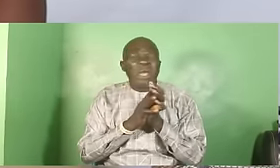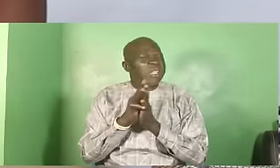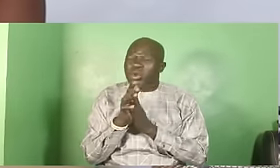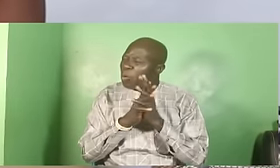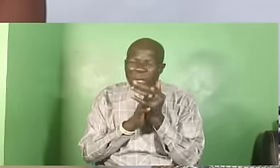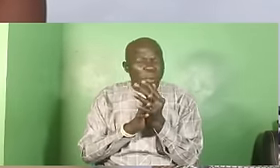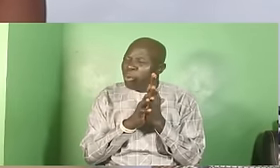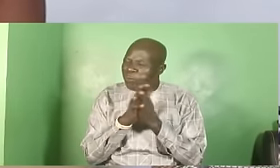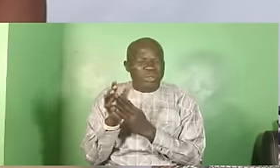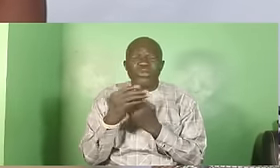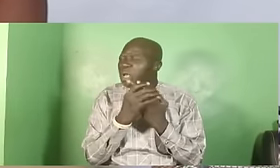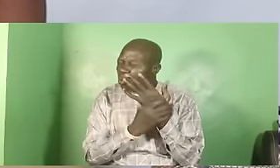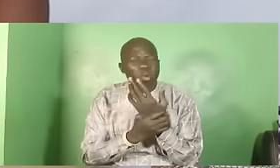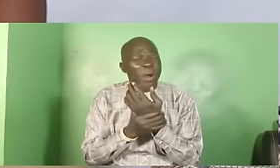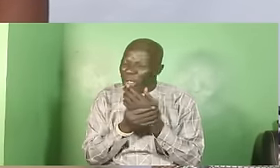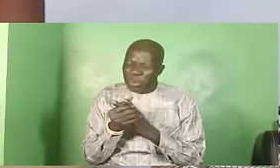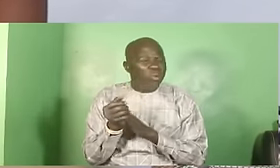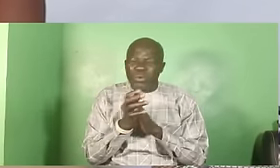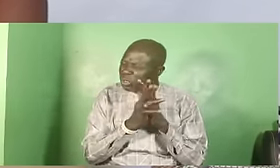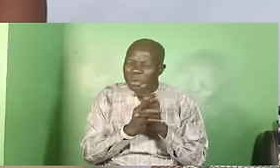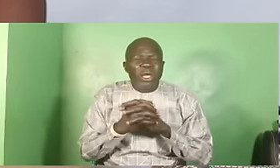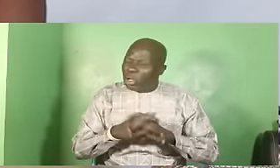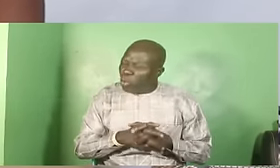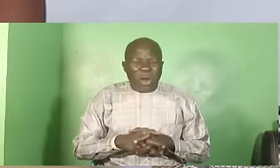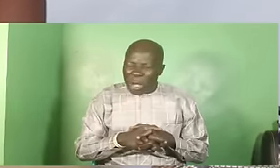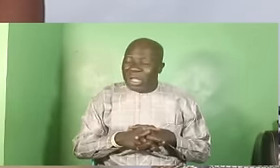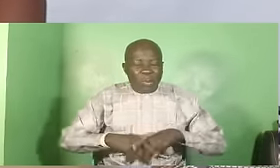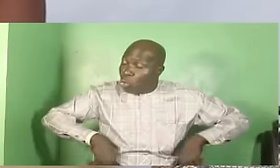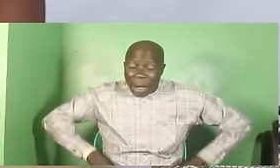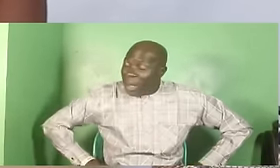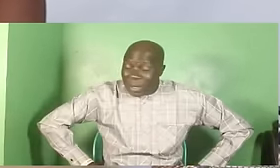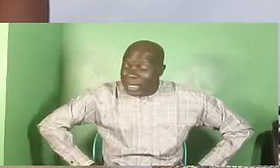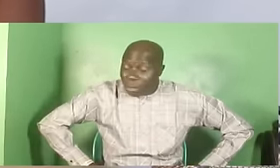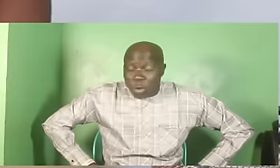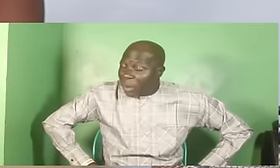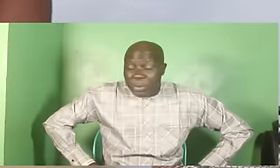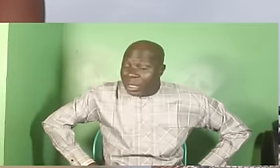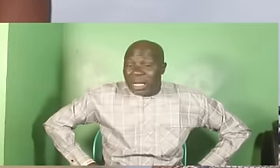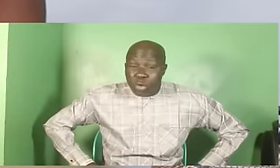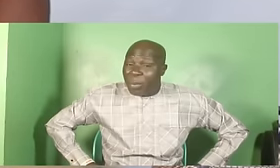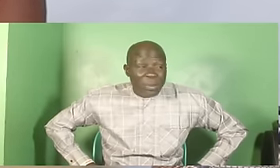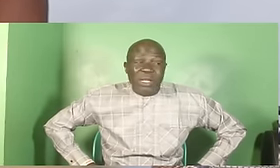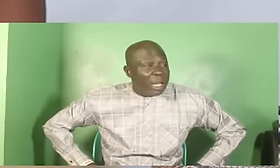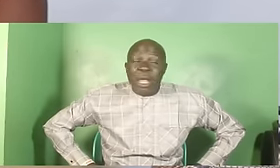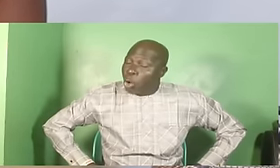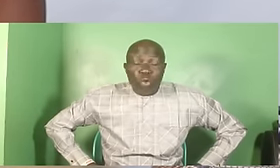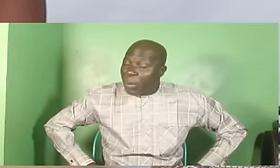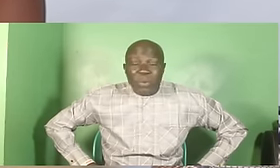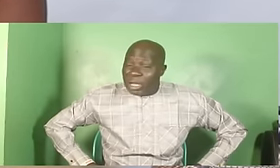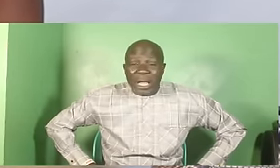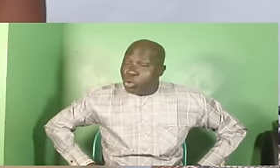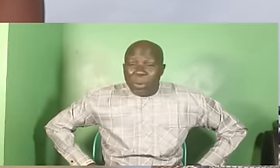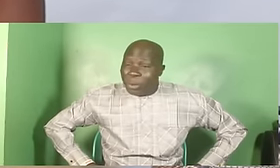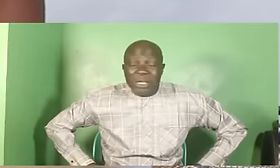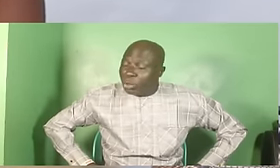Jesus. Oh, God, Jesus. Oh, God, Jesus. Oh, God, Jesus. Oh, God, Jesus. Oh, God, Jesus. Oh, God, Jesus. Oh, God, Jesus. Oh, God, Jesus. Oh, God, Jesus. Oh, God, Jesus. Oh,